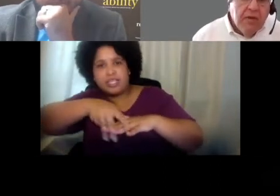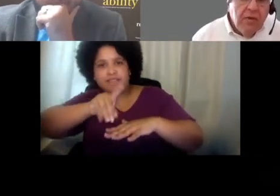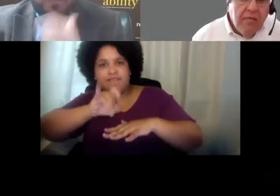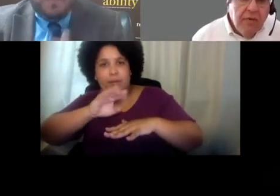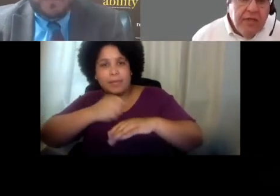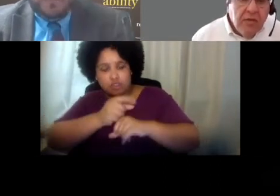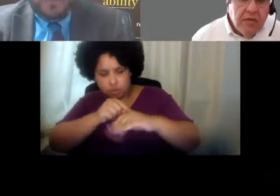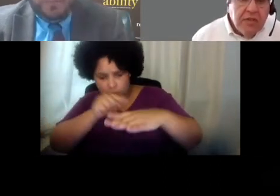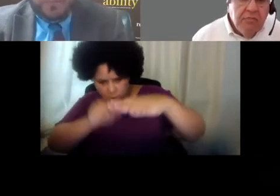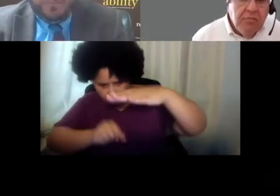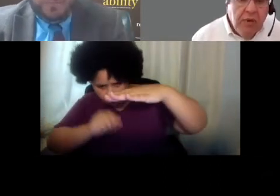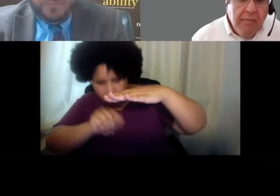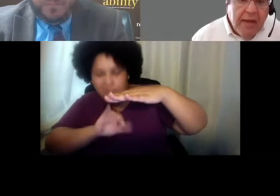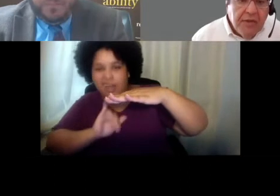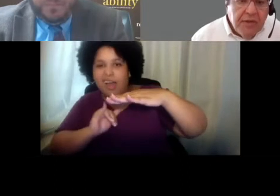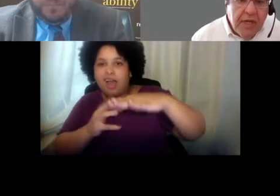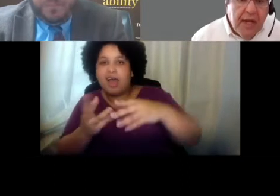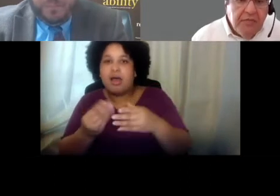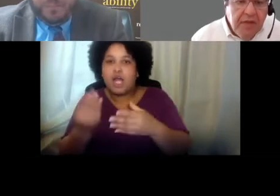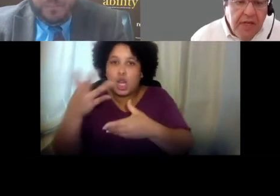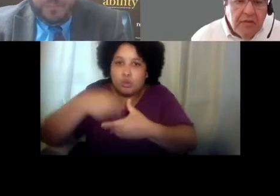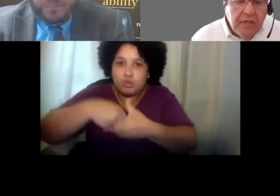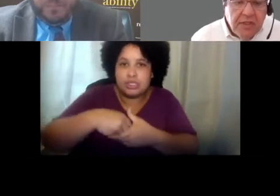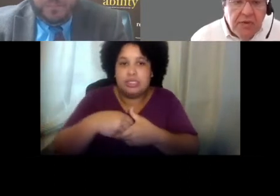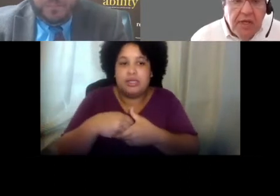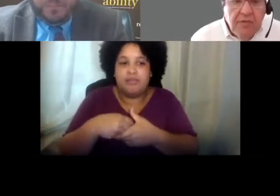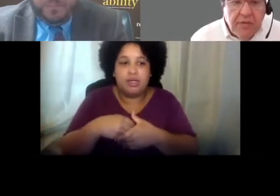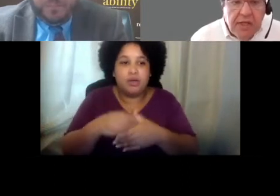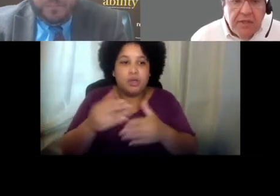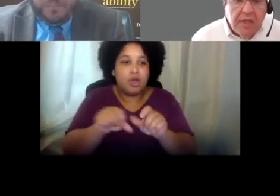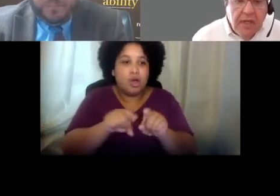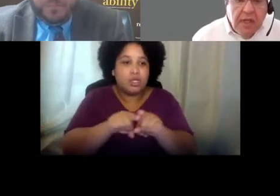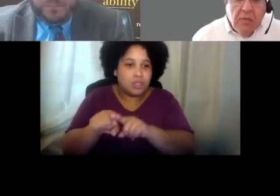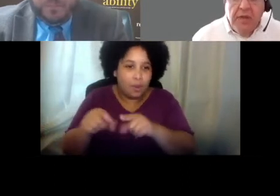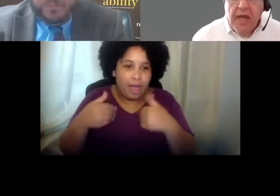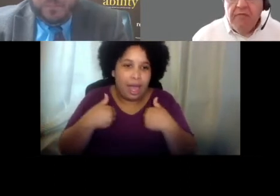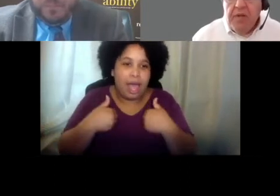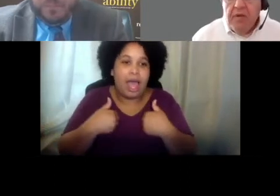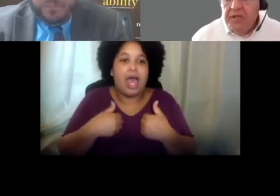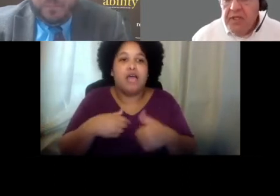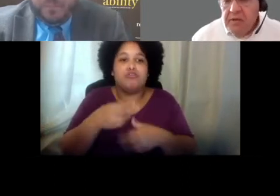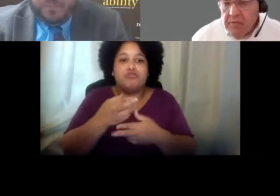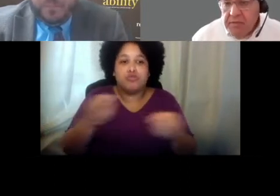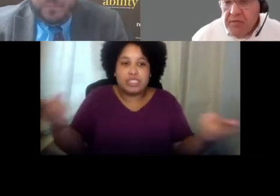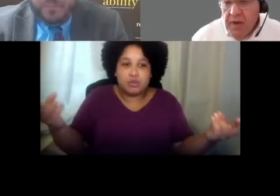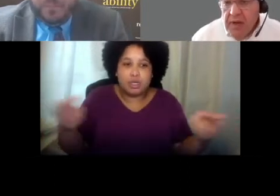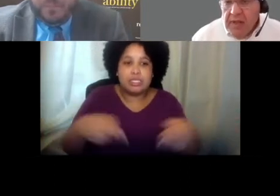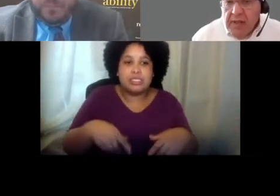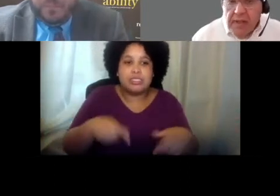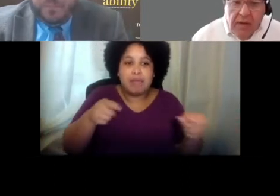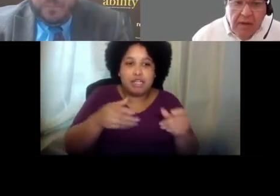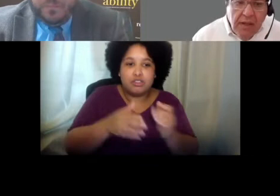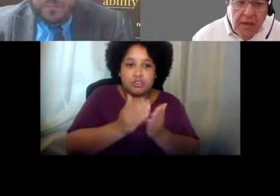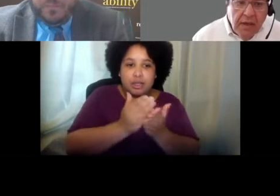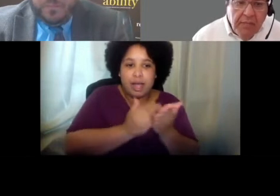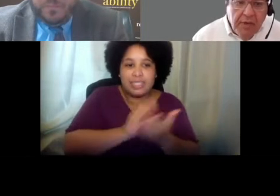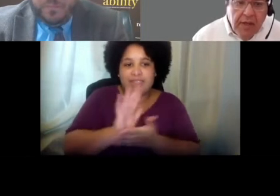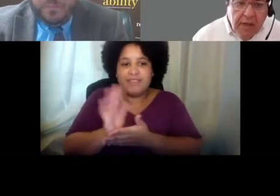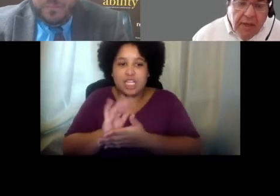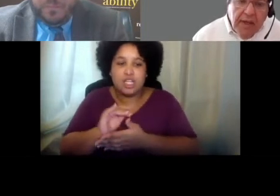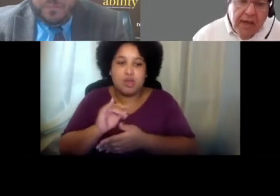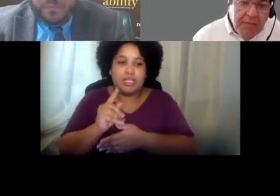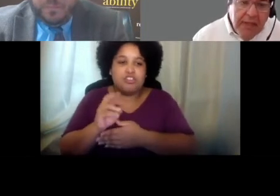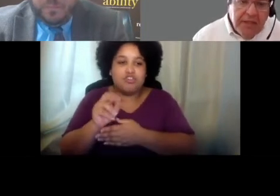We also have resources, employee manager guides, videos, internet newsletters. We have BRG groups as well in our